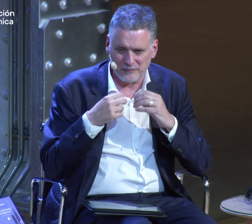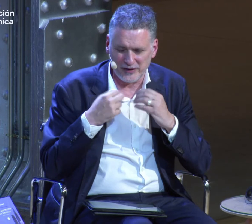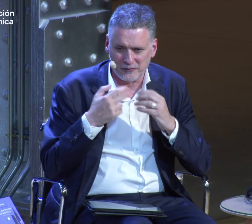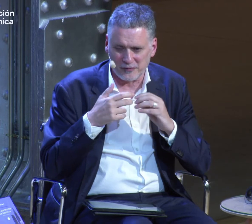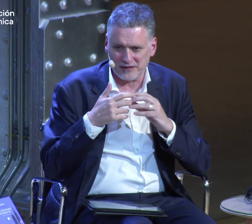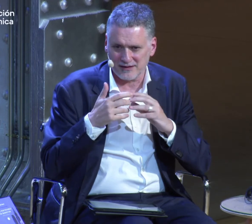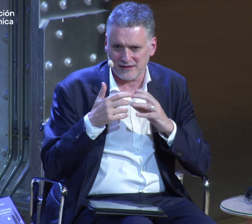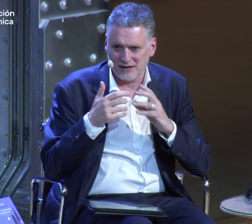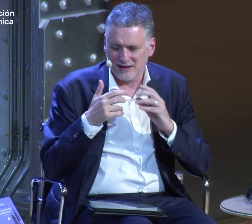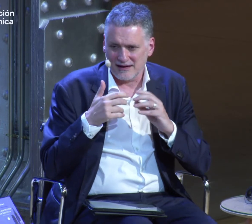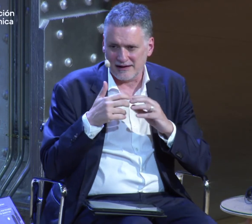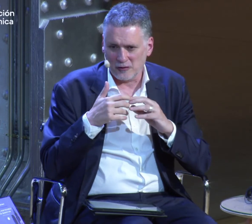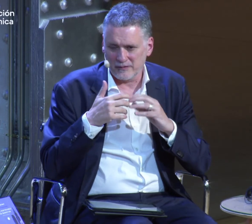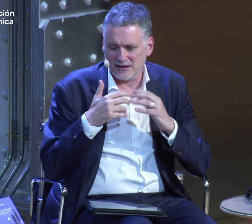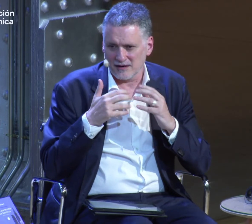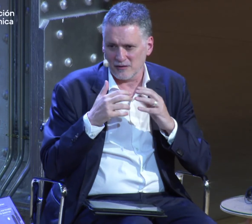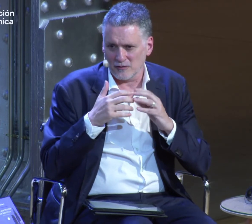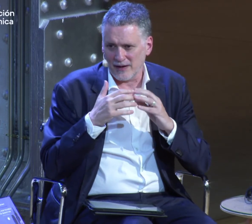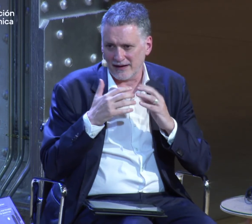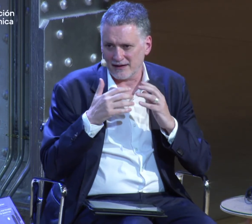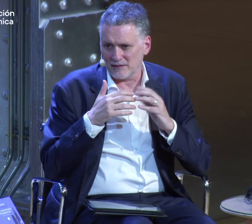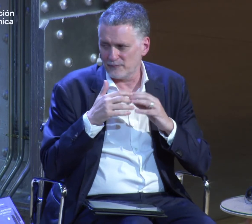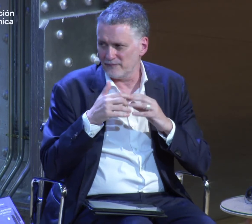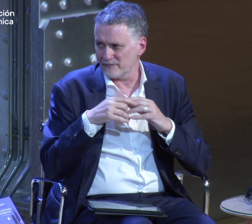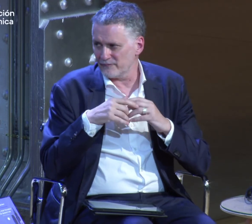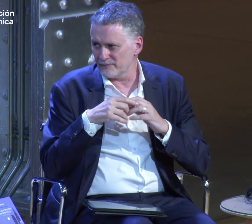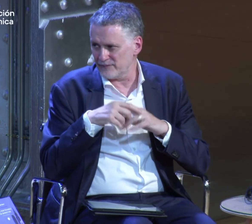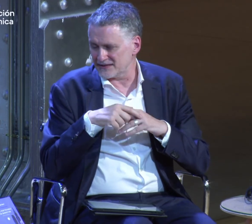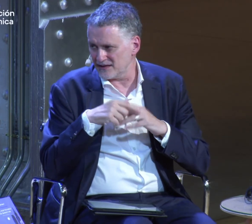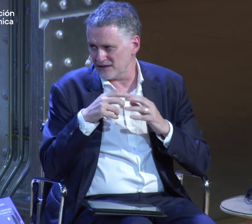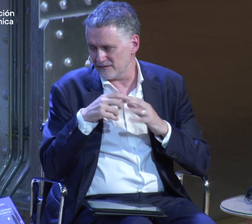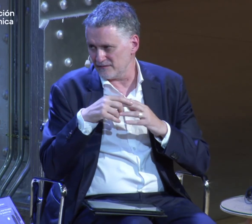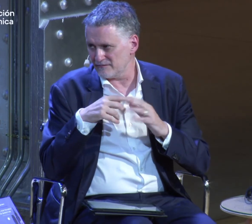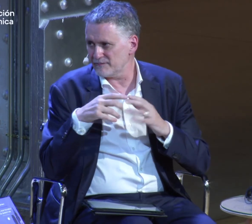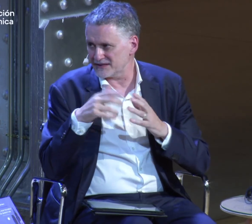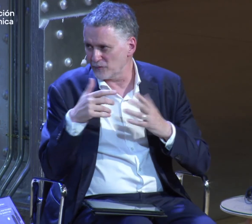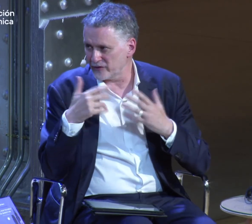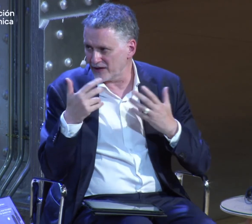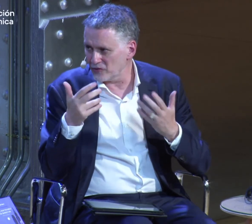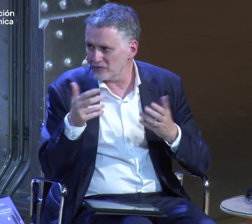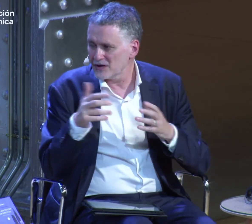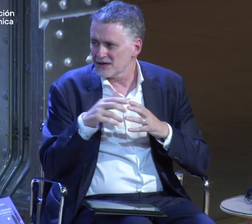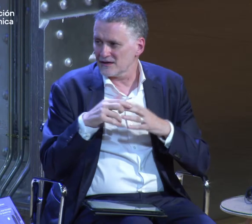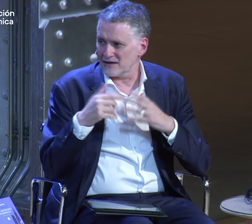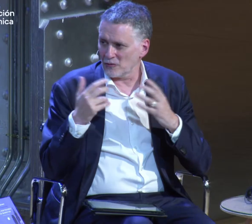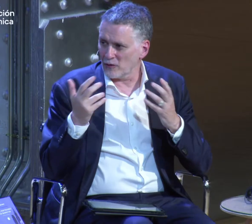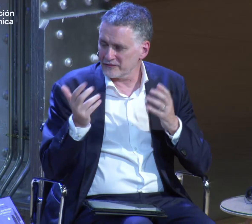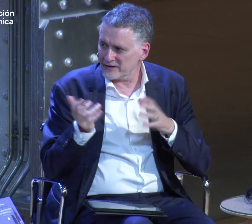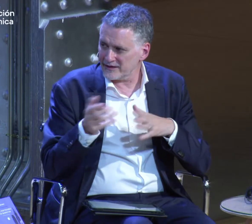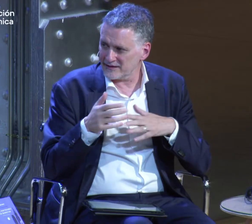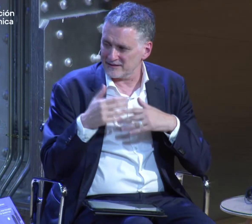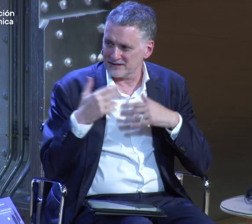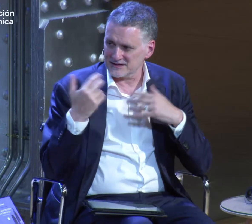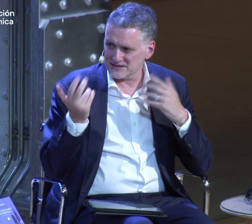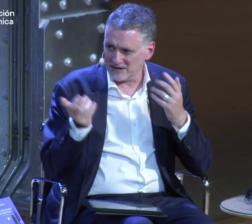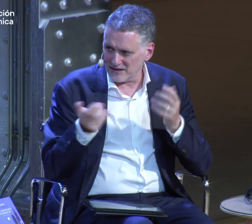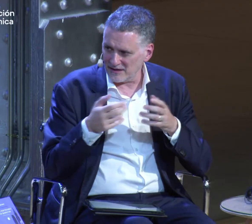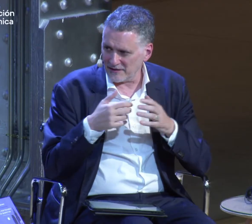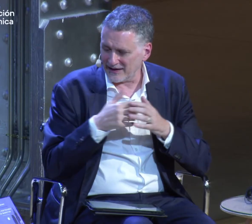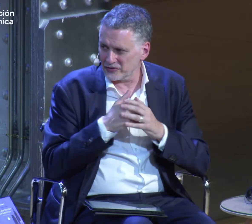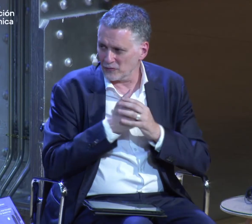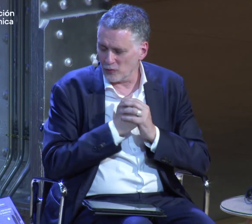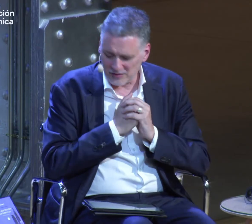of reading a novel by Paty Modiano, wandering in